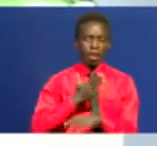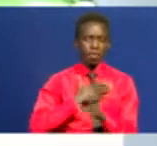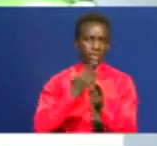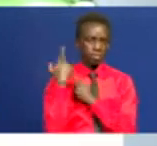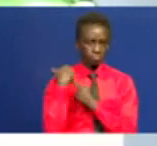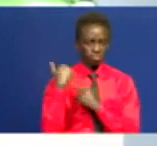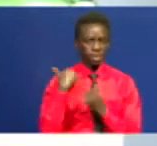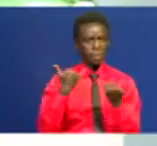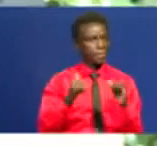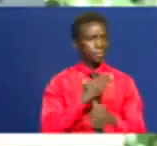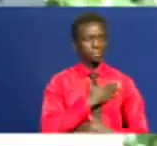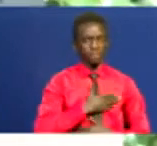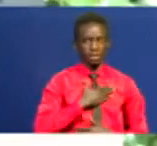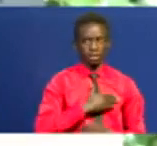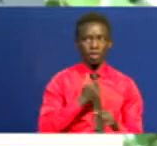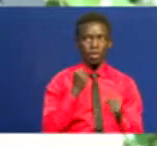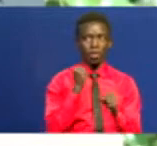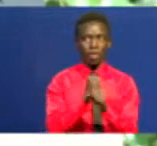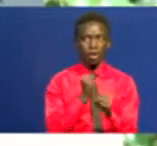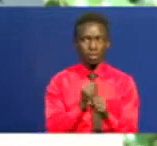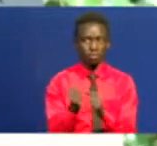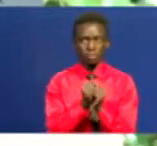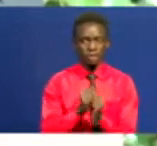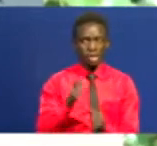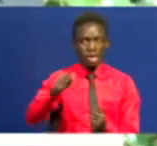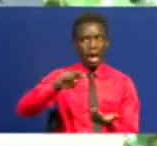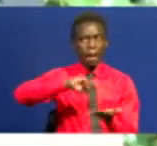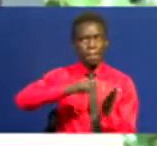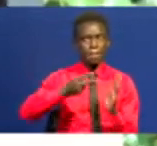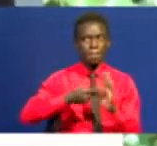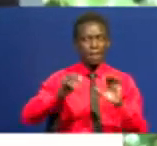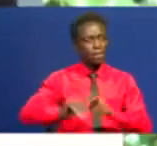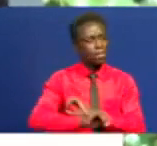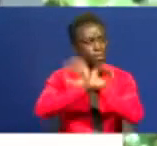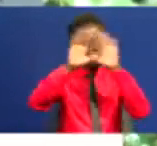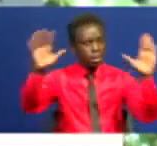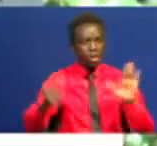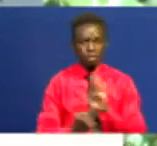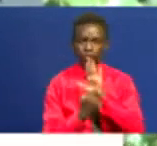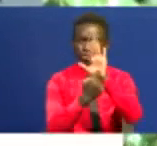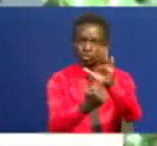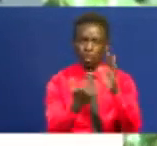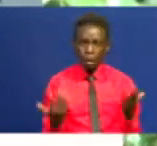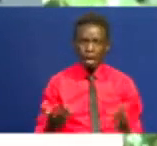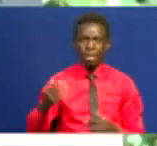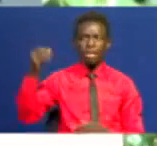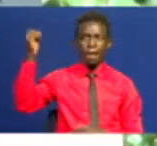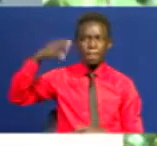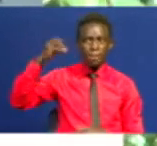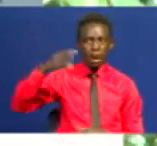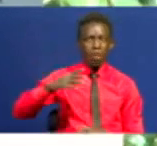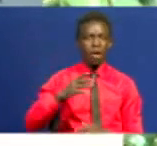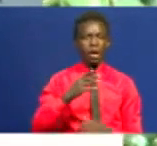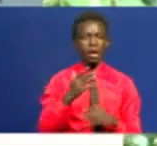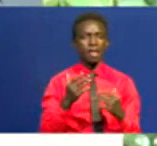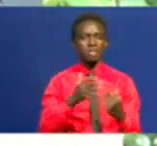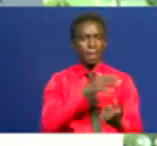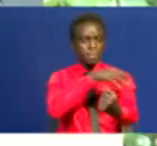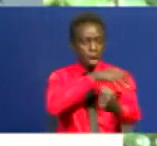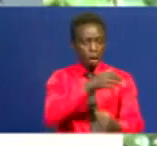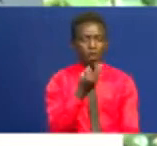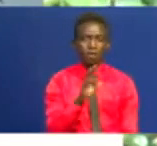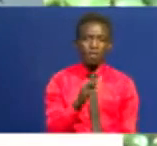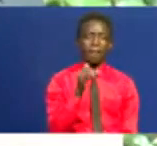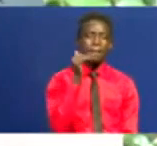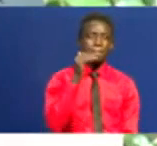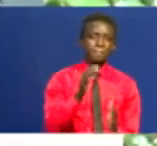parts together. This project clearly demonstrates the power of public-private partnerships in